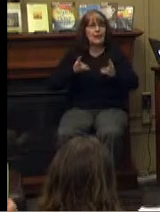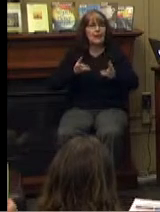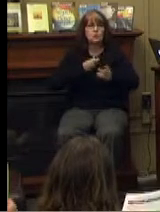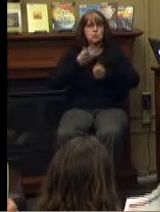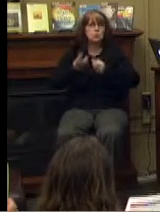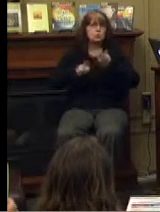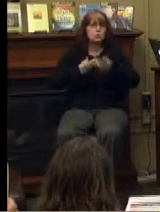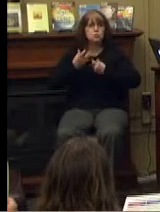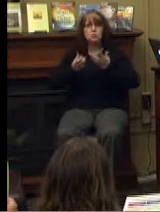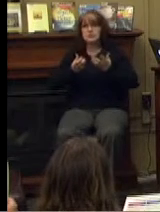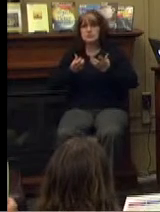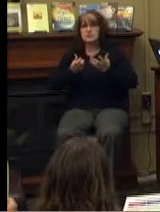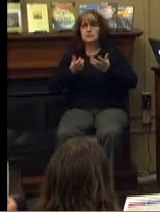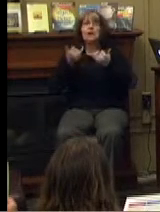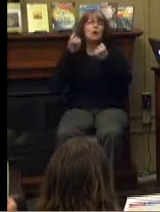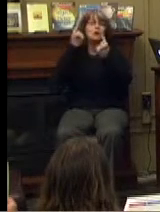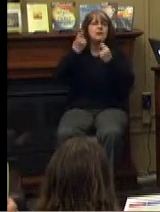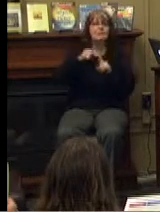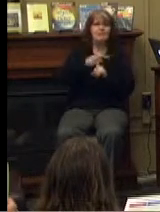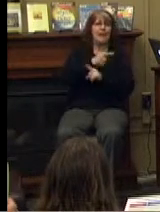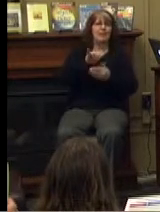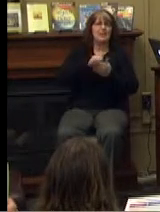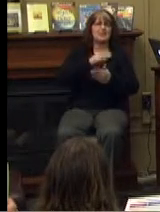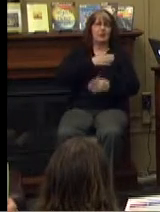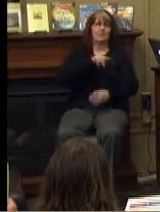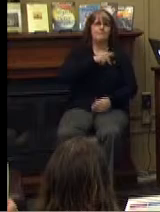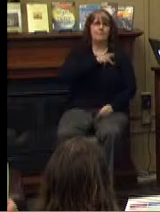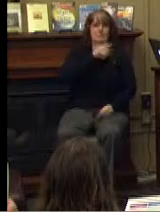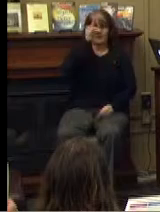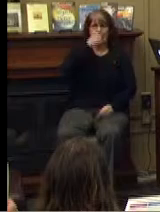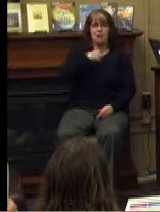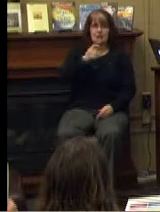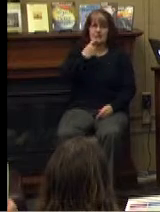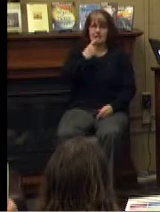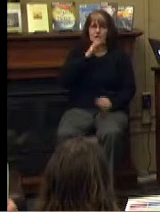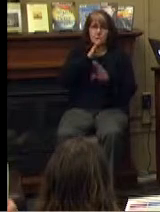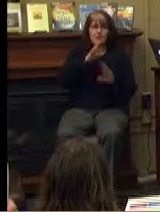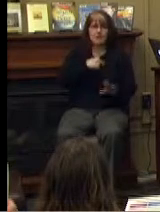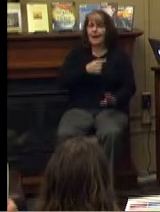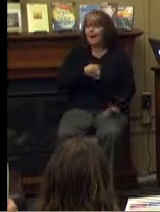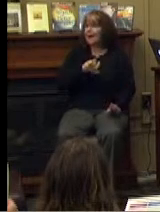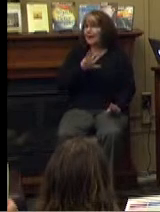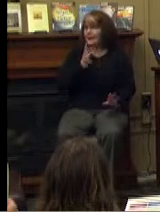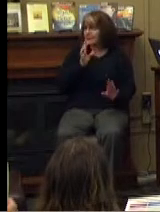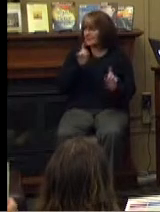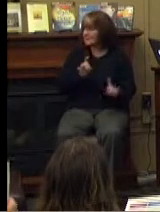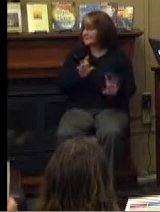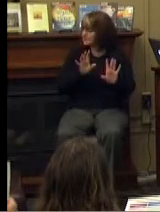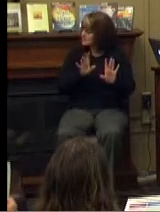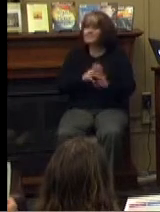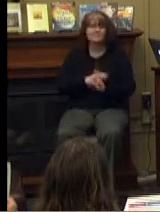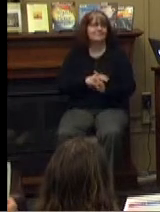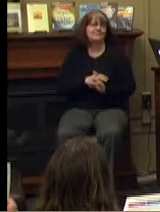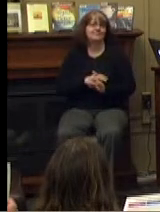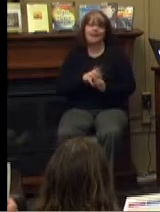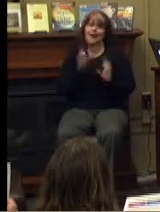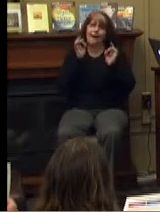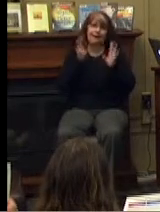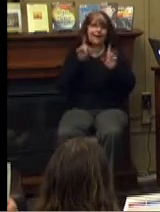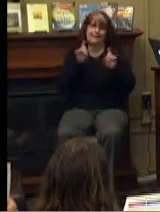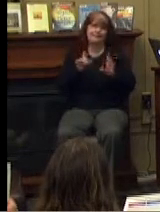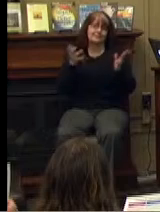Now this is just Natalie talking. And I should say this very quietly, but I hate tests, okay? But I